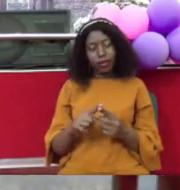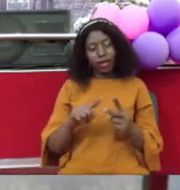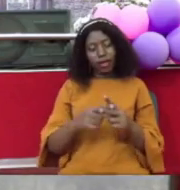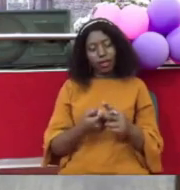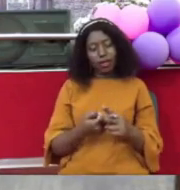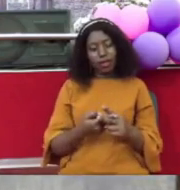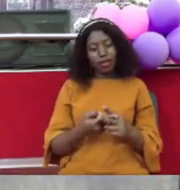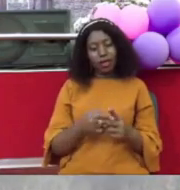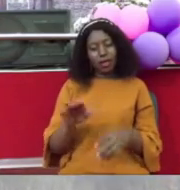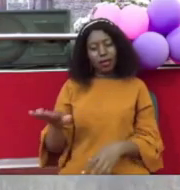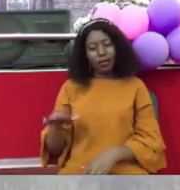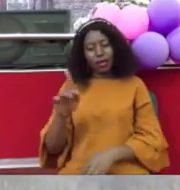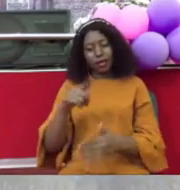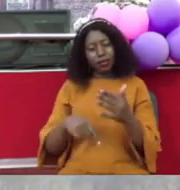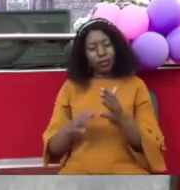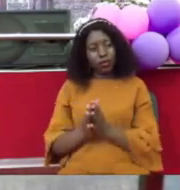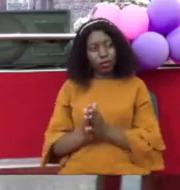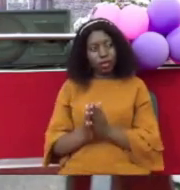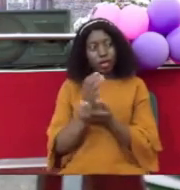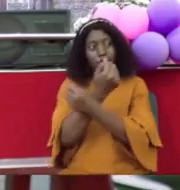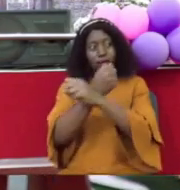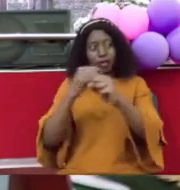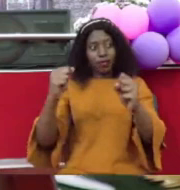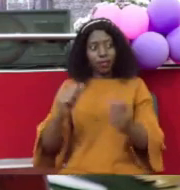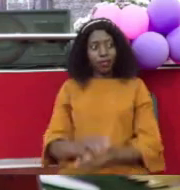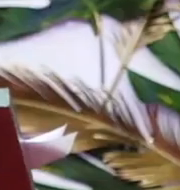salvation. Ya kwanza ni wokovu. Let's read Romans